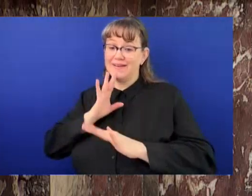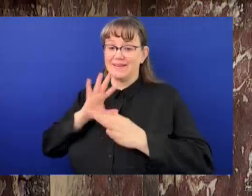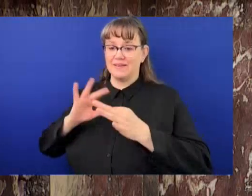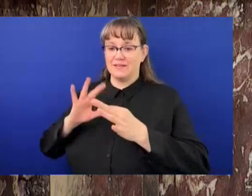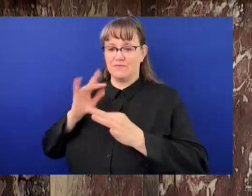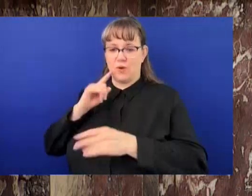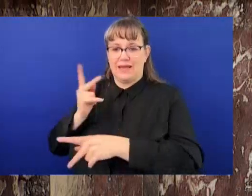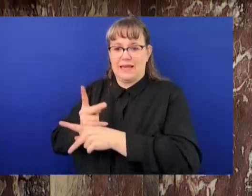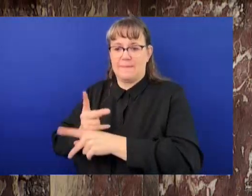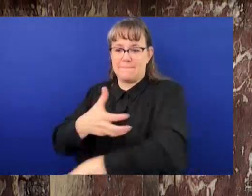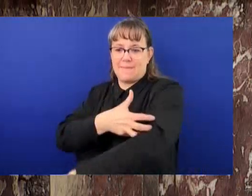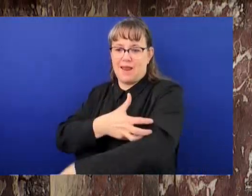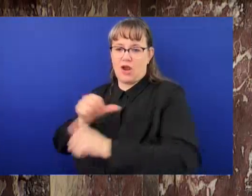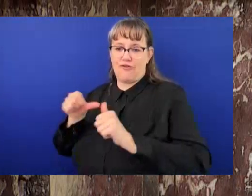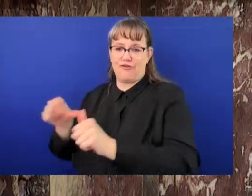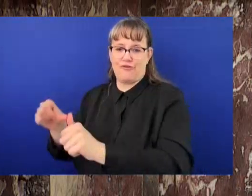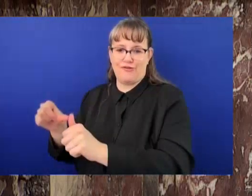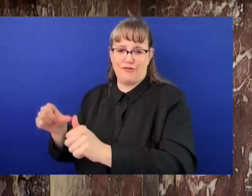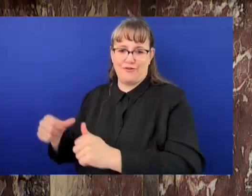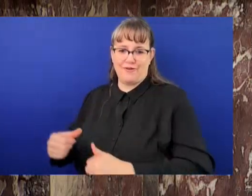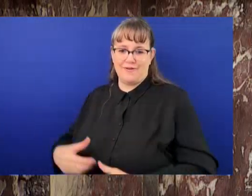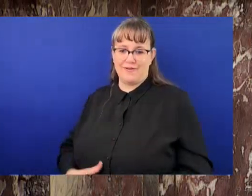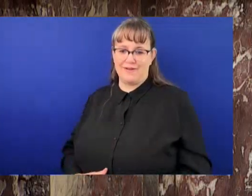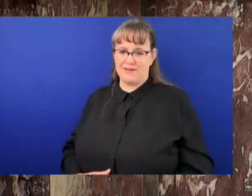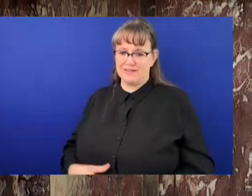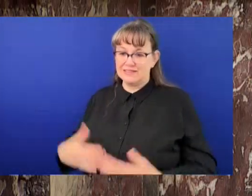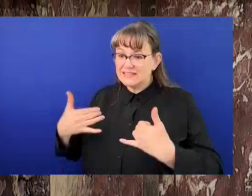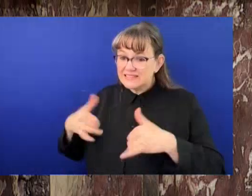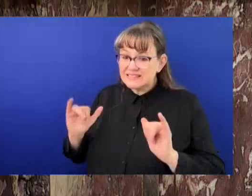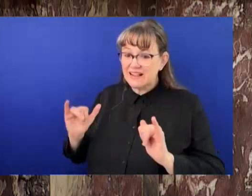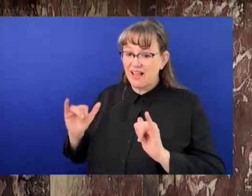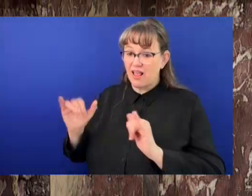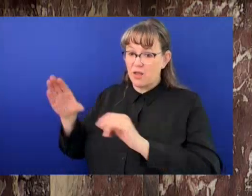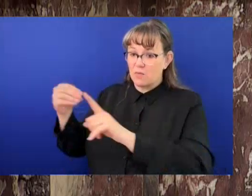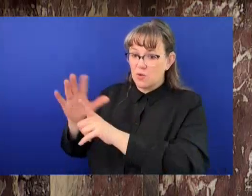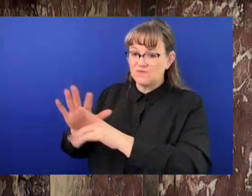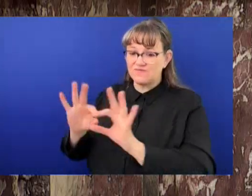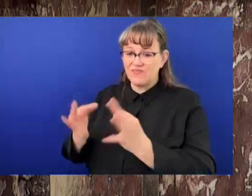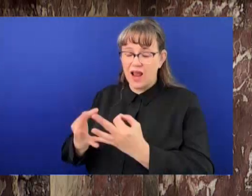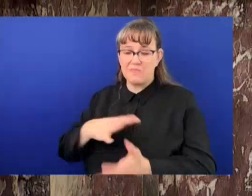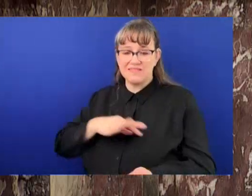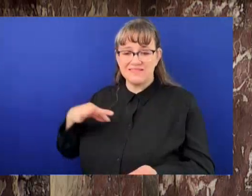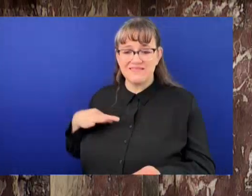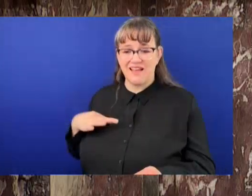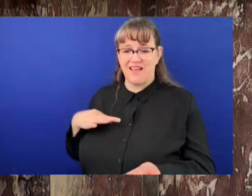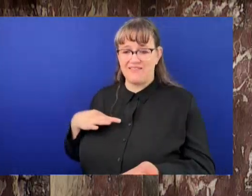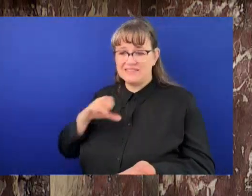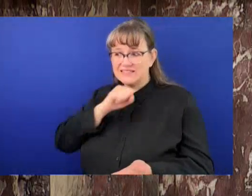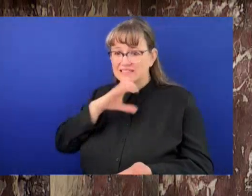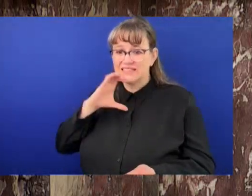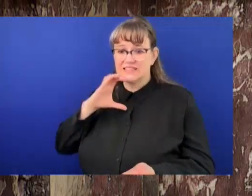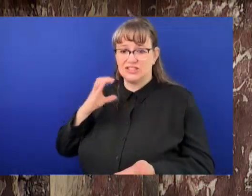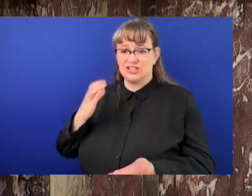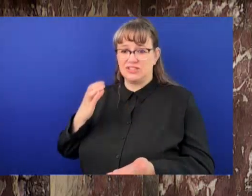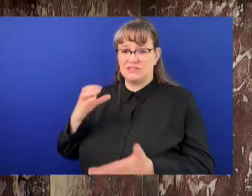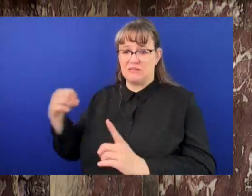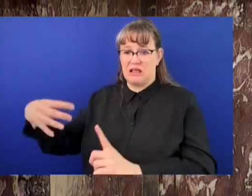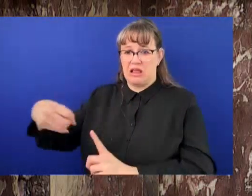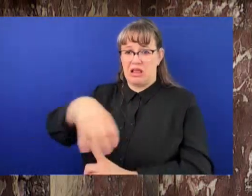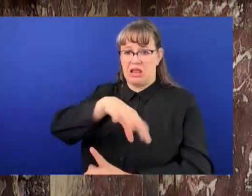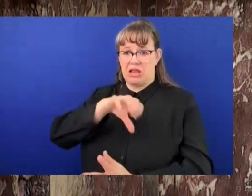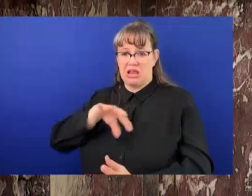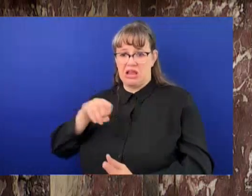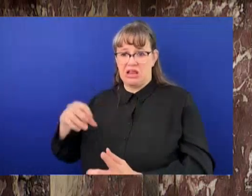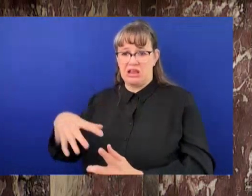and staff to toxic drugs and their fumes just steps away from hospital windows. Steps, Mr.